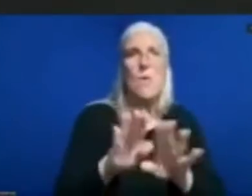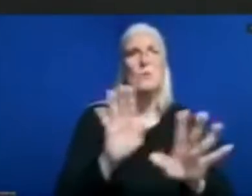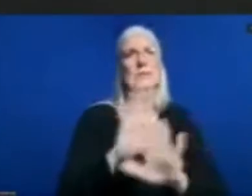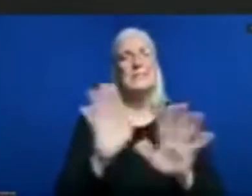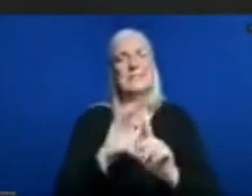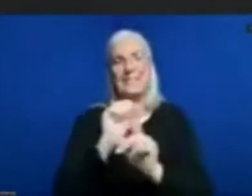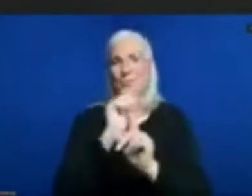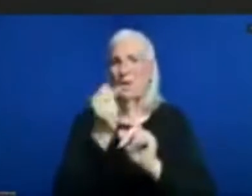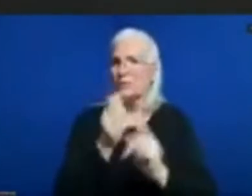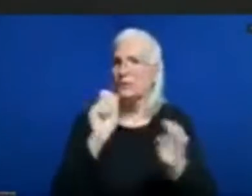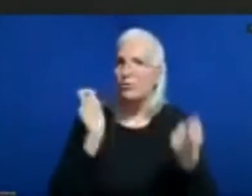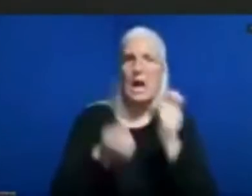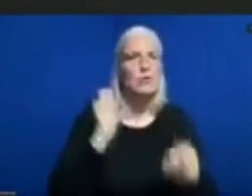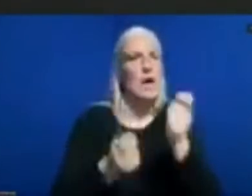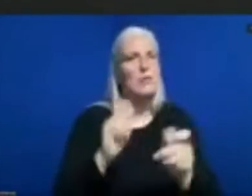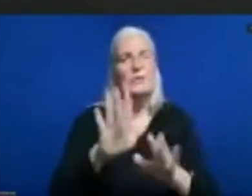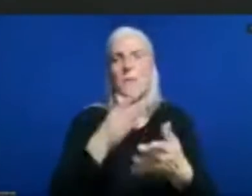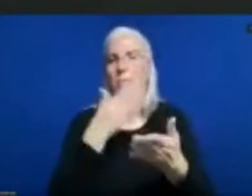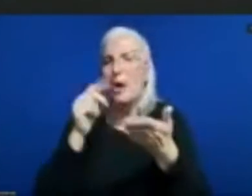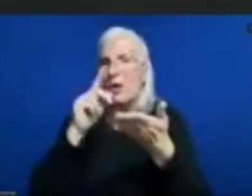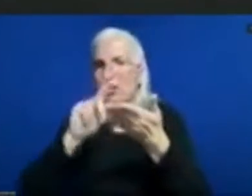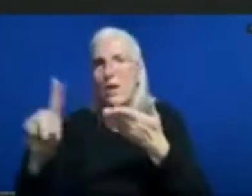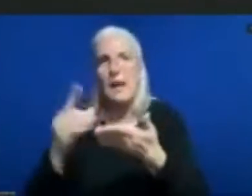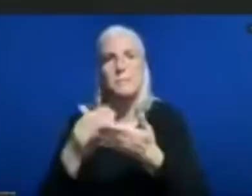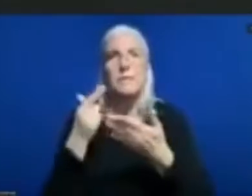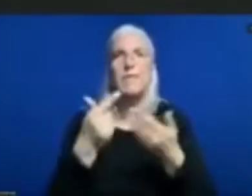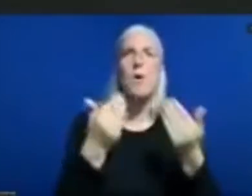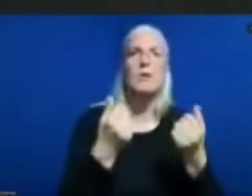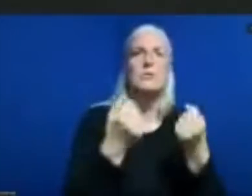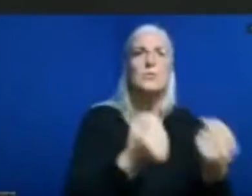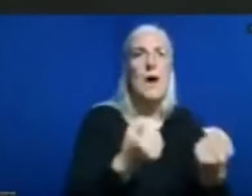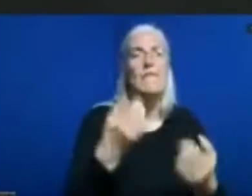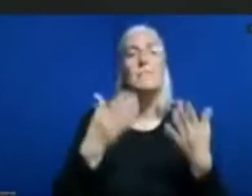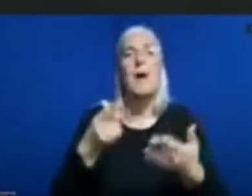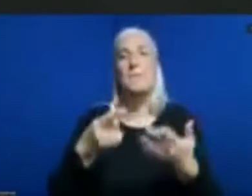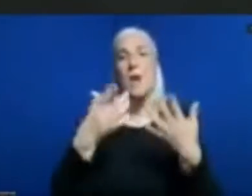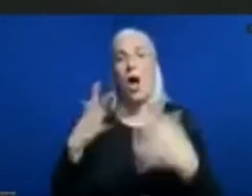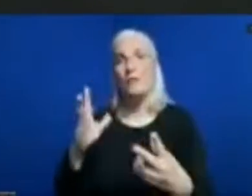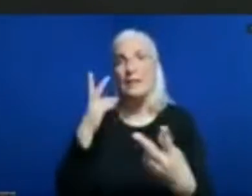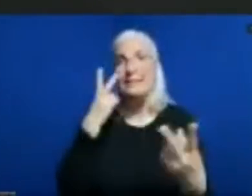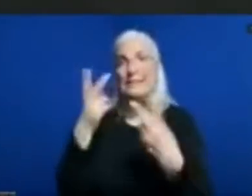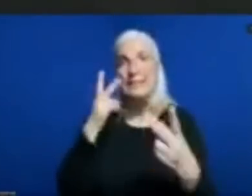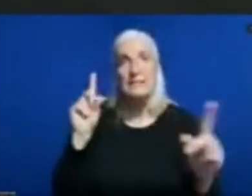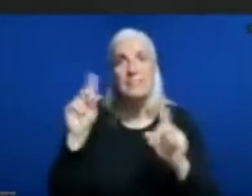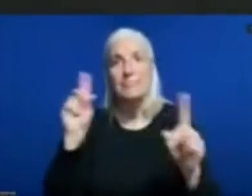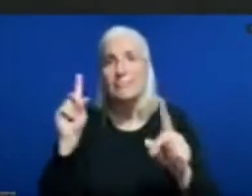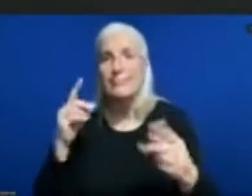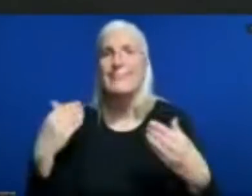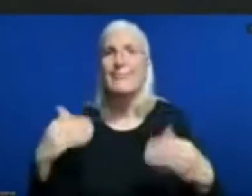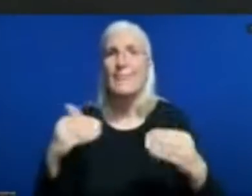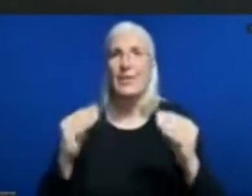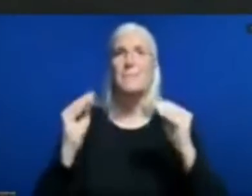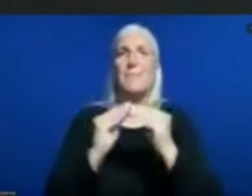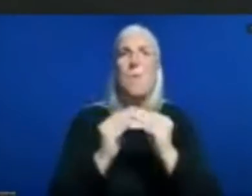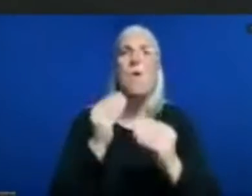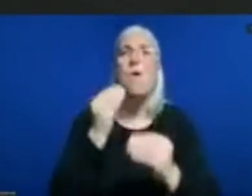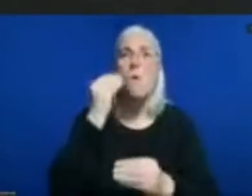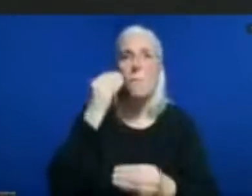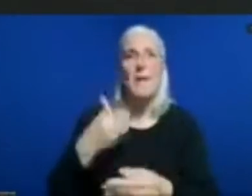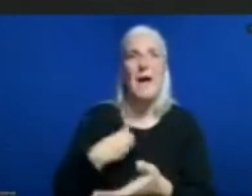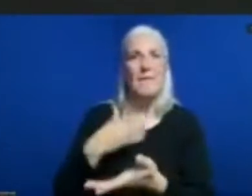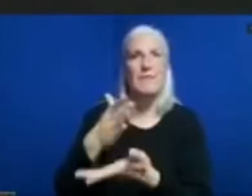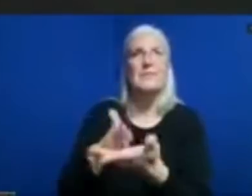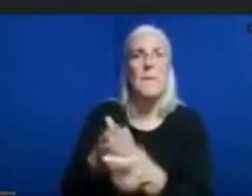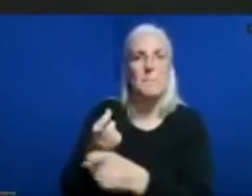And as you've heard already, we've lost some structures and a number of homes in Lassen County. And obviously, even the loss of one home is